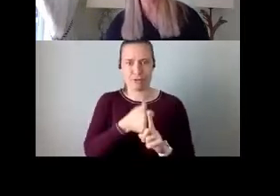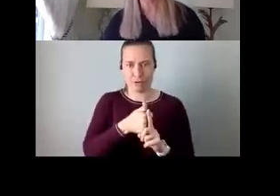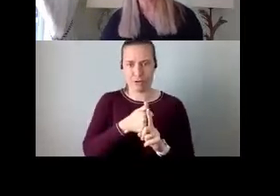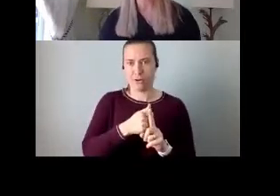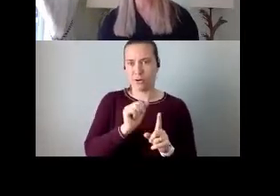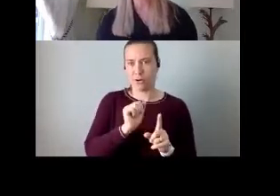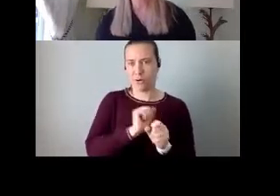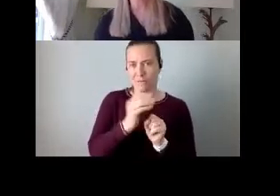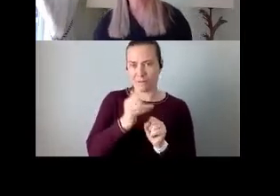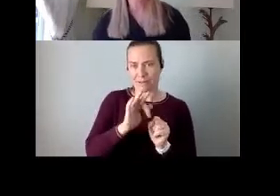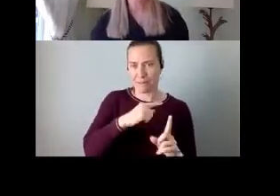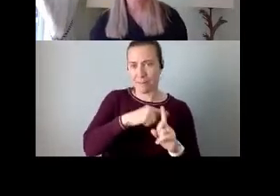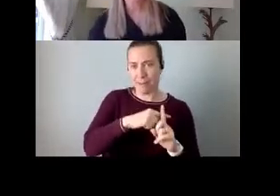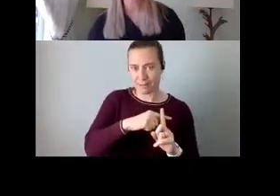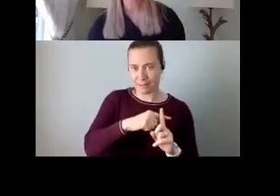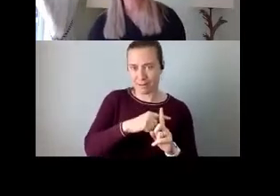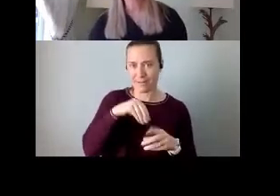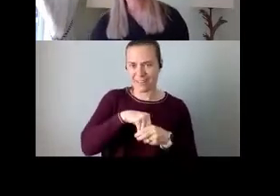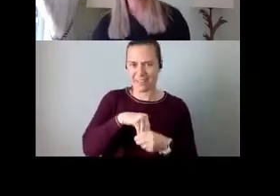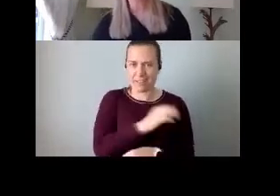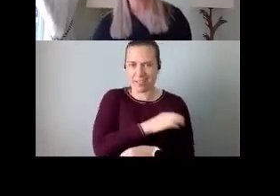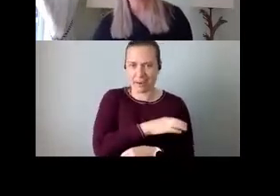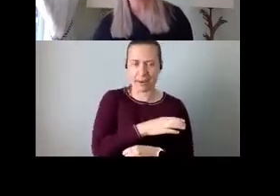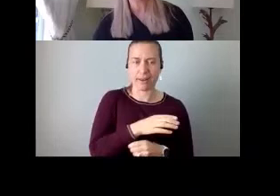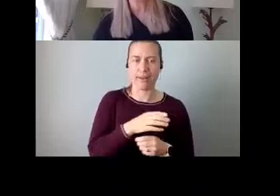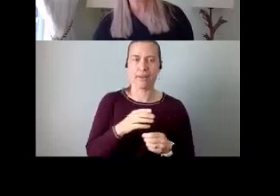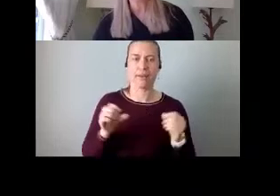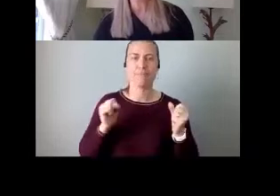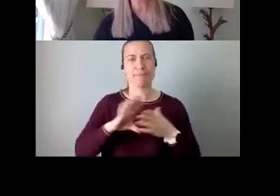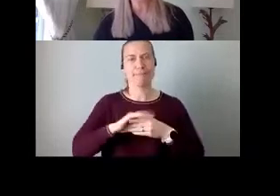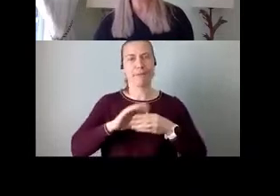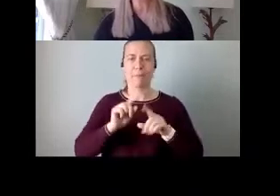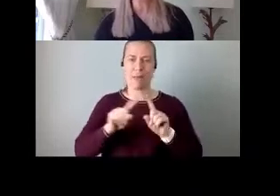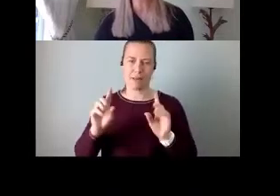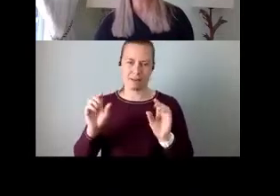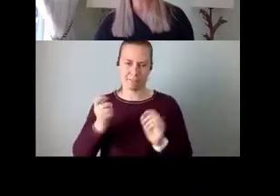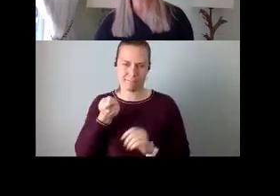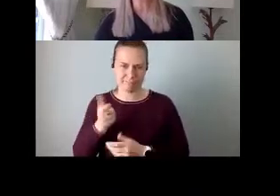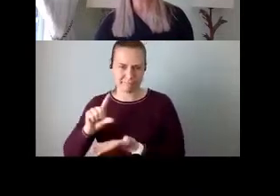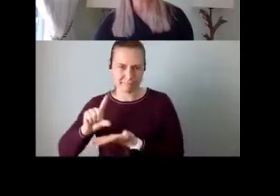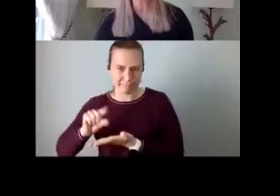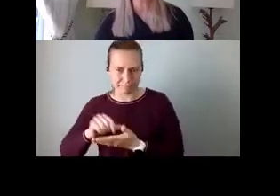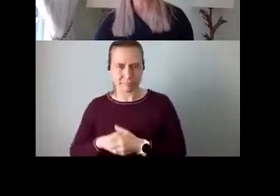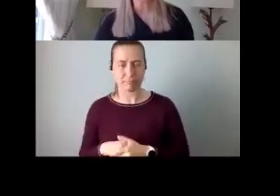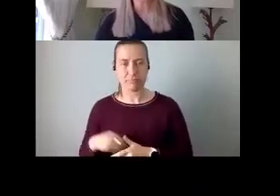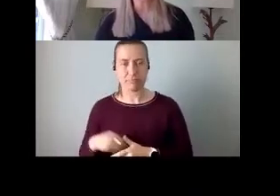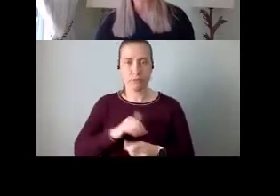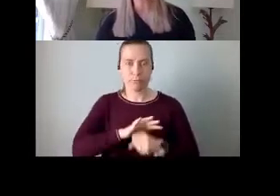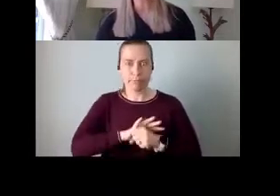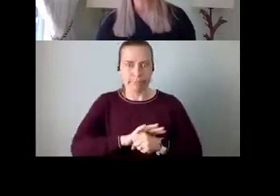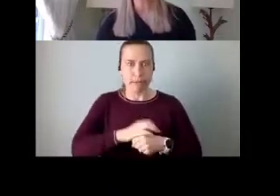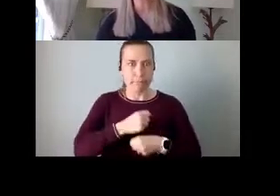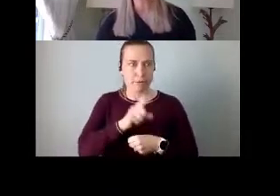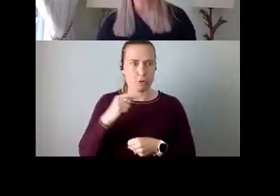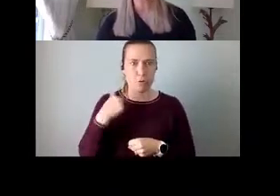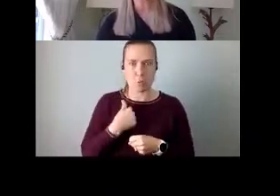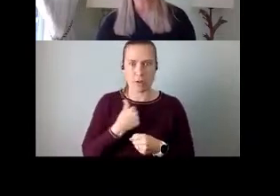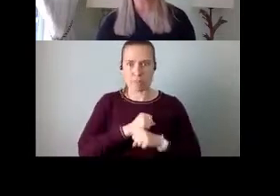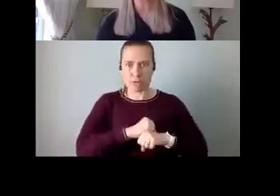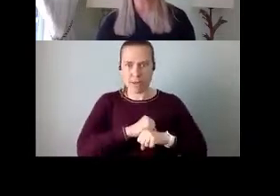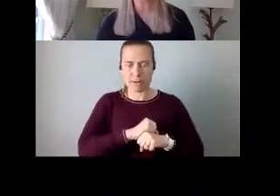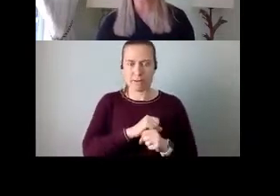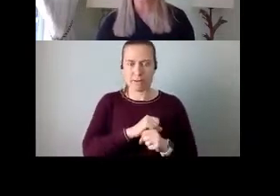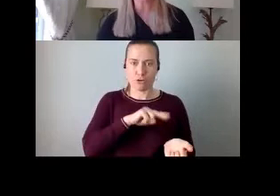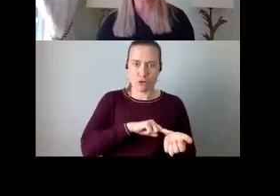in clinic. There's certainly a lot of stress around ensuring that we protect the healthcare population as well as the